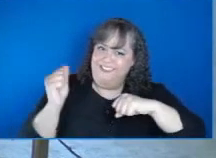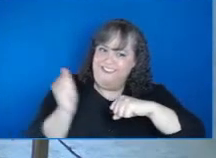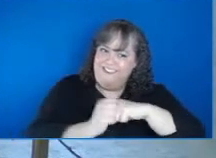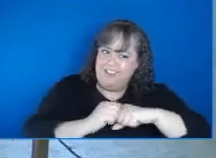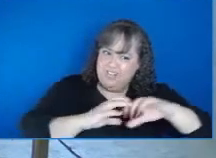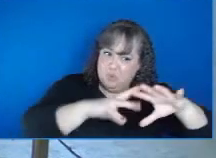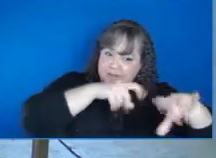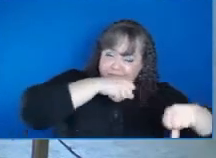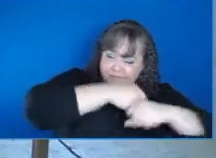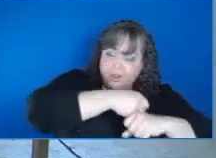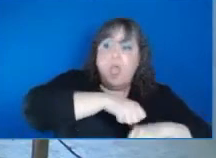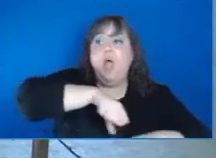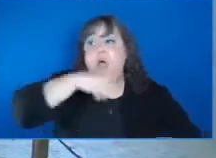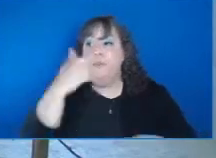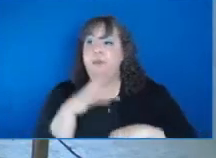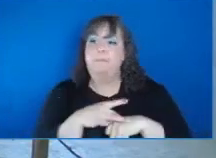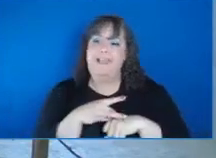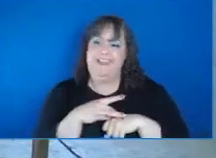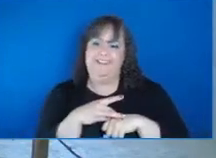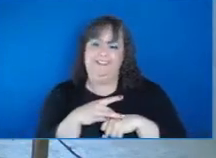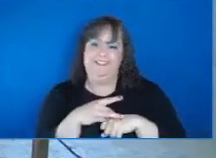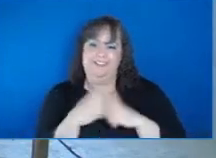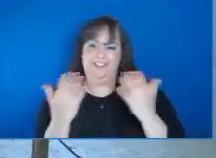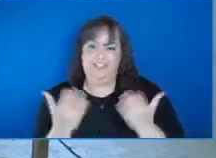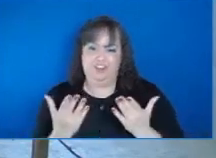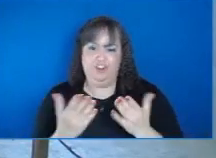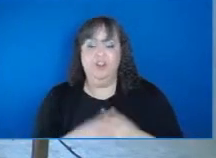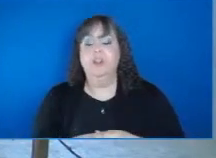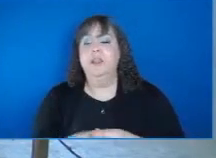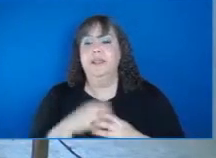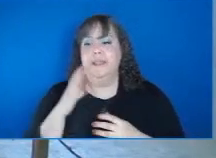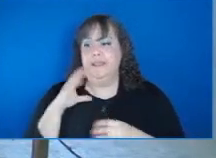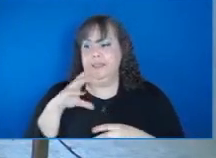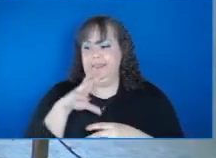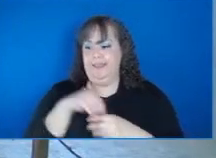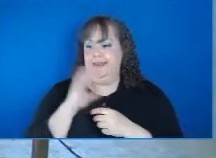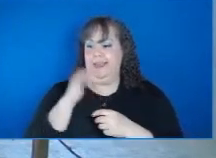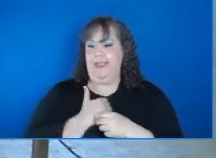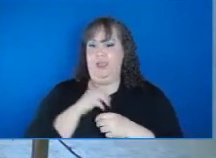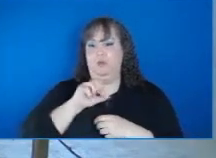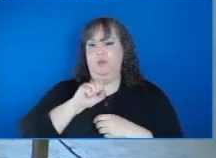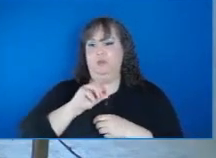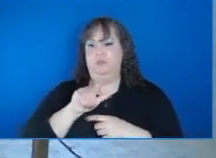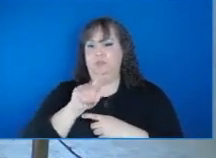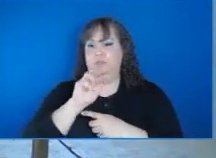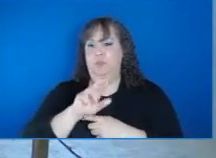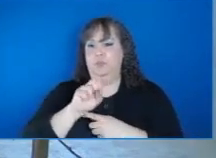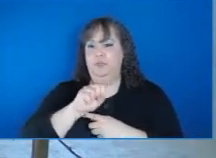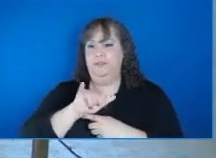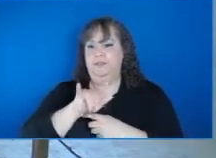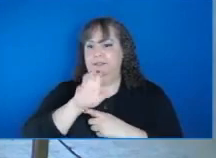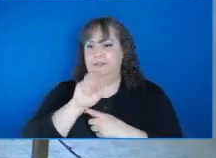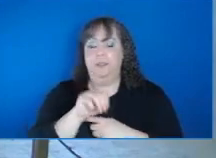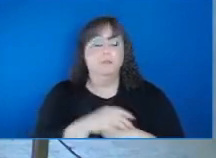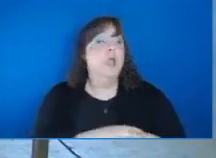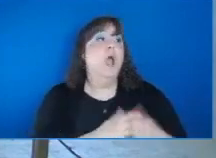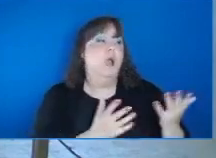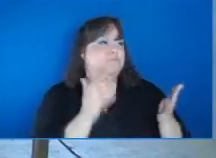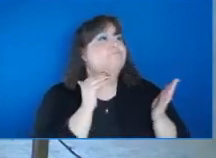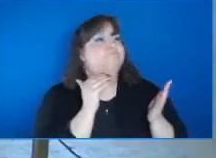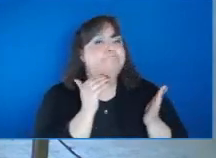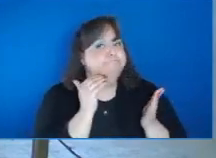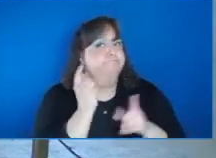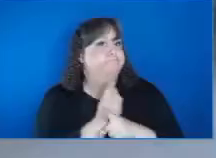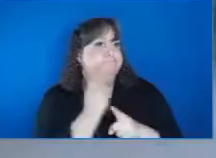solar system? Regularly, all the time. In fact, we've even seen some of them from Earth. We've actually saw an asteroid,